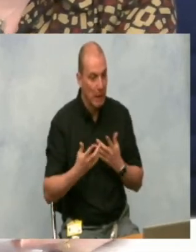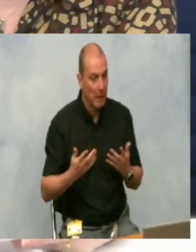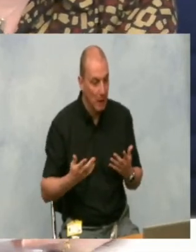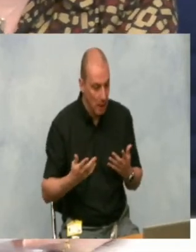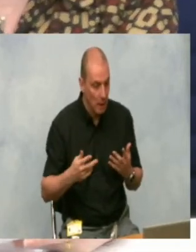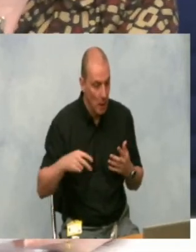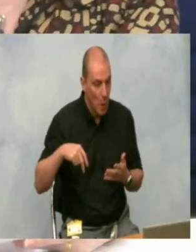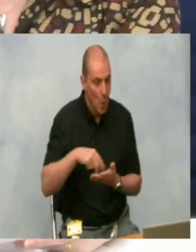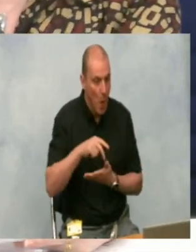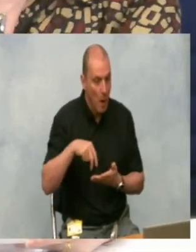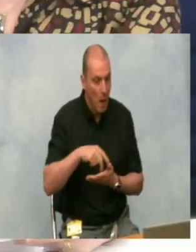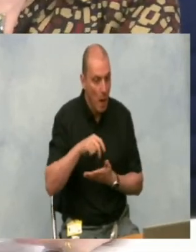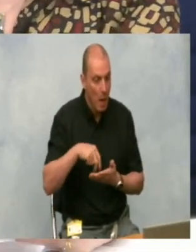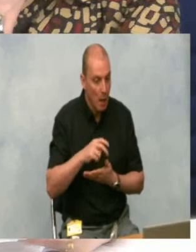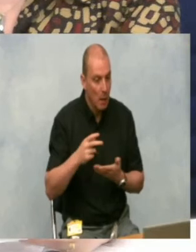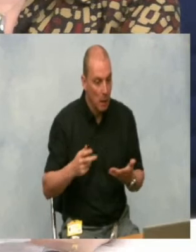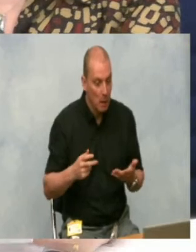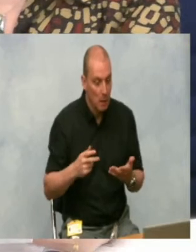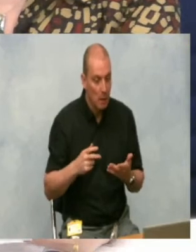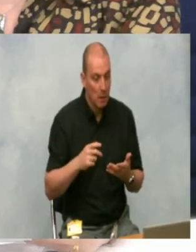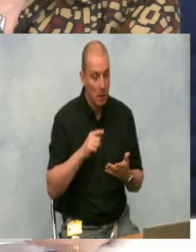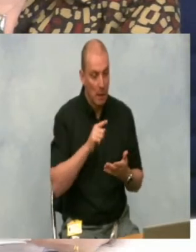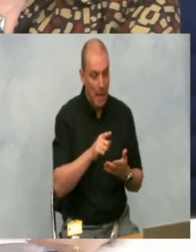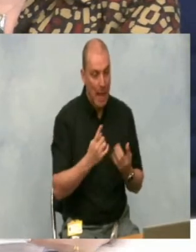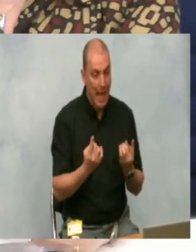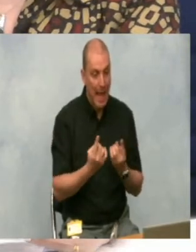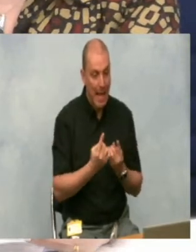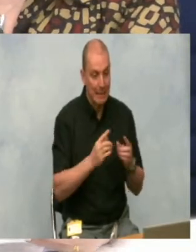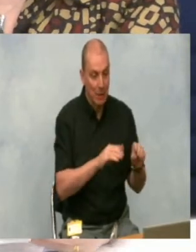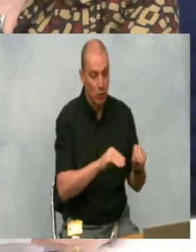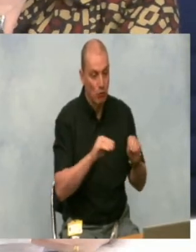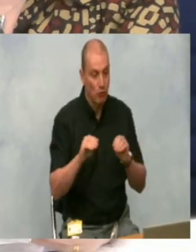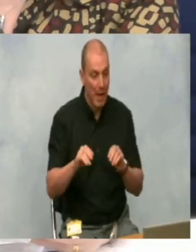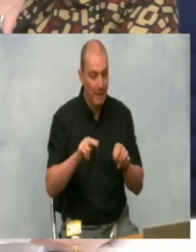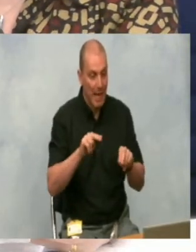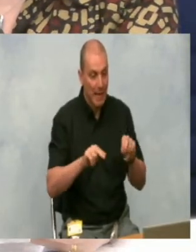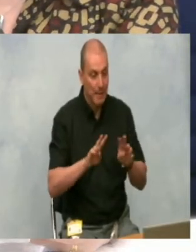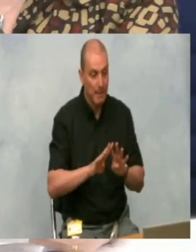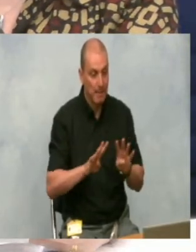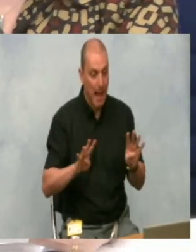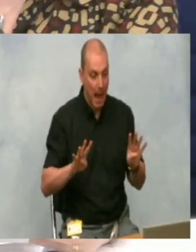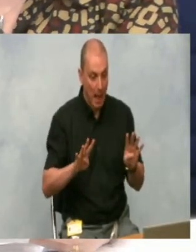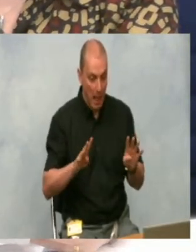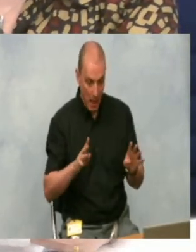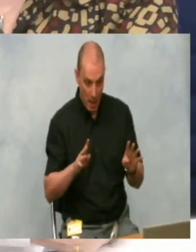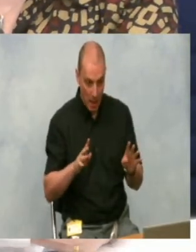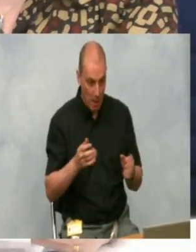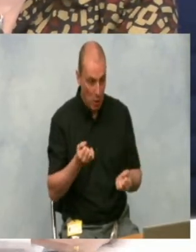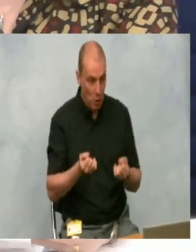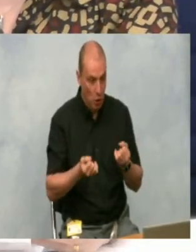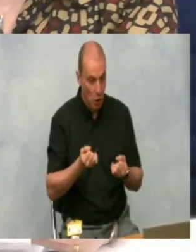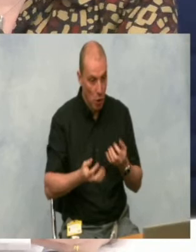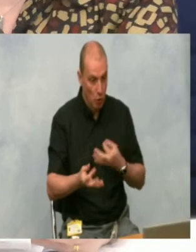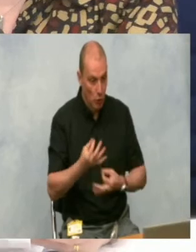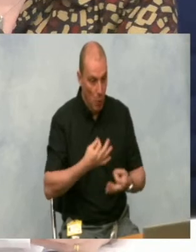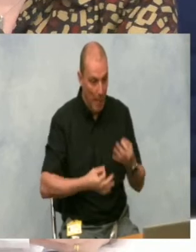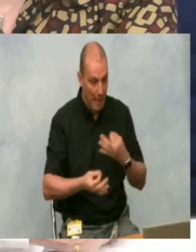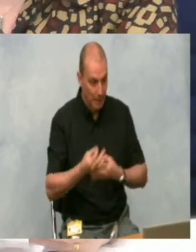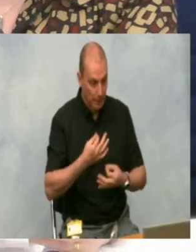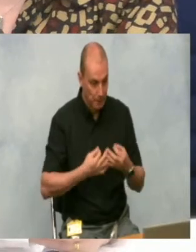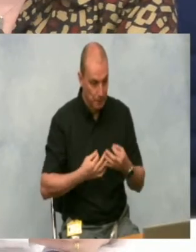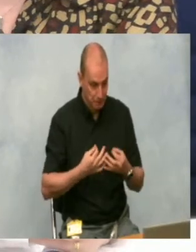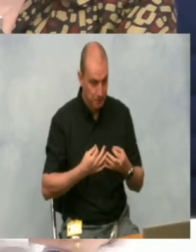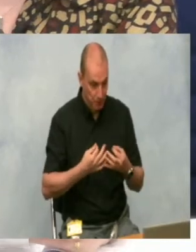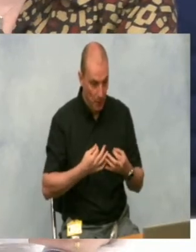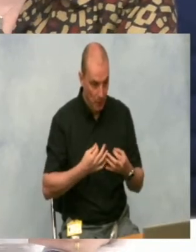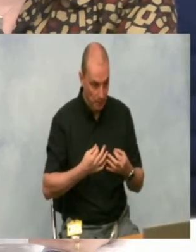walkers. The Asset Transfer Assessment Panel has considered the request, and the results of that assessment are set